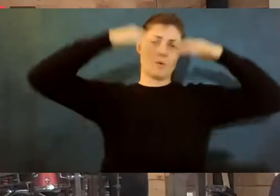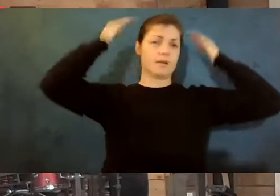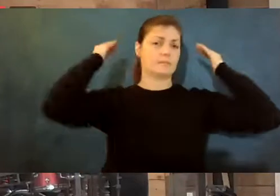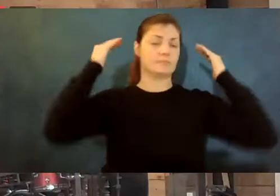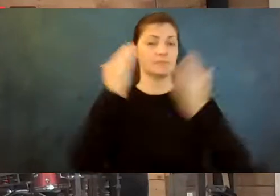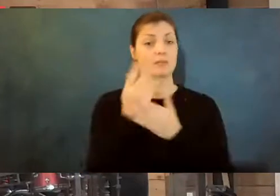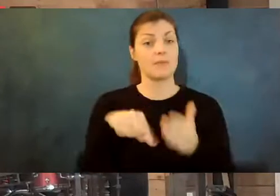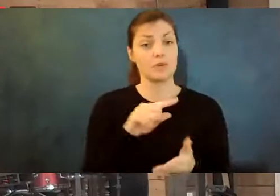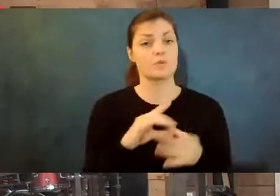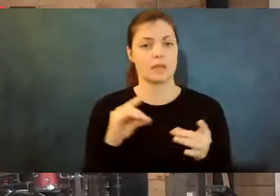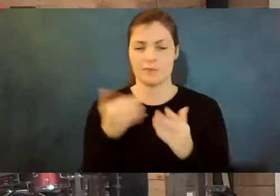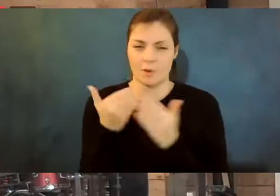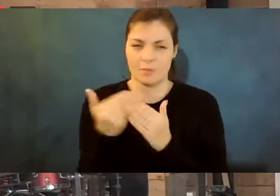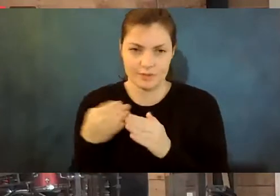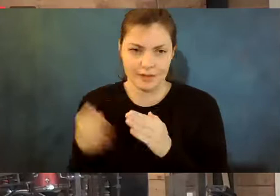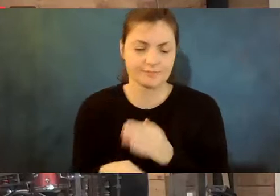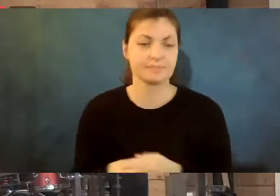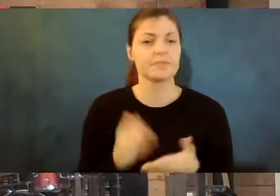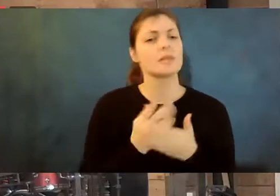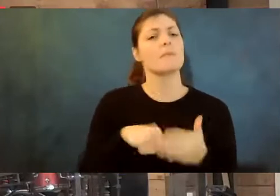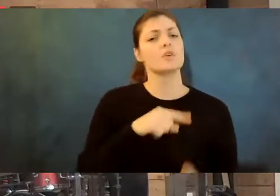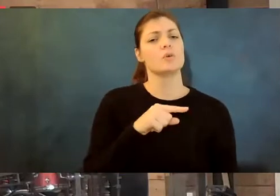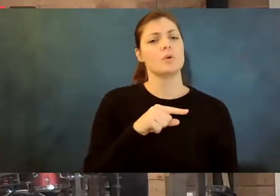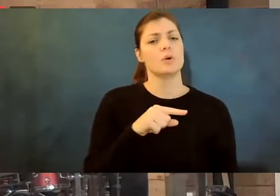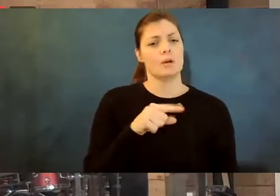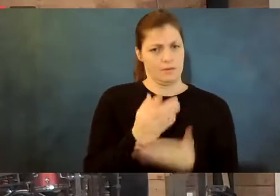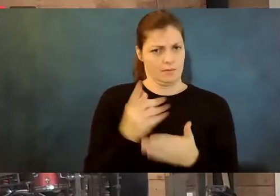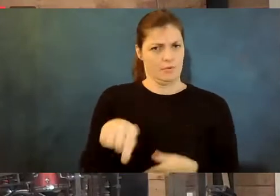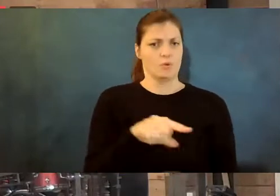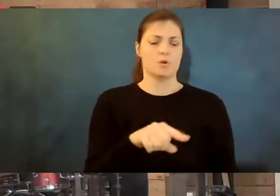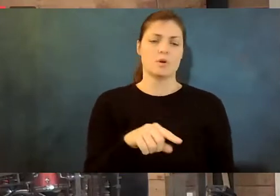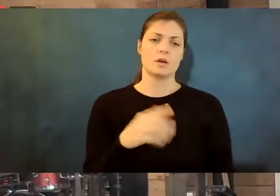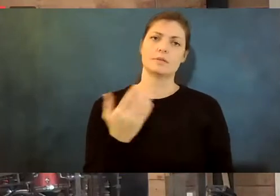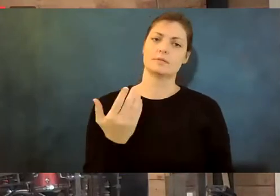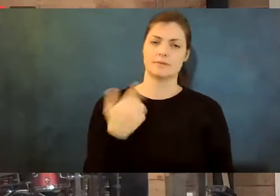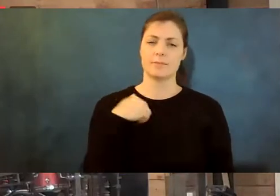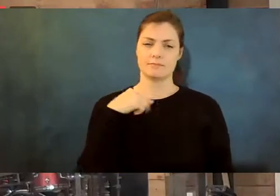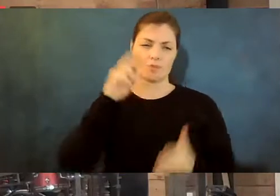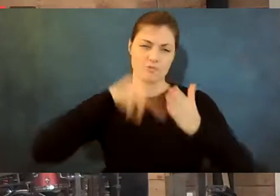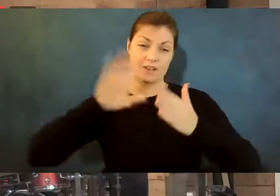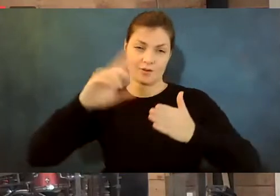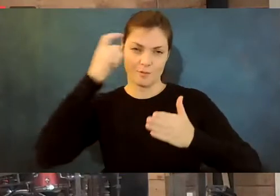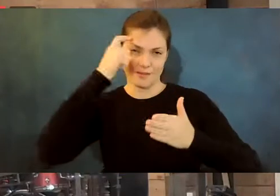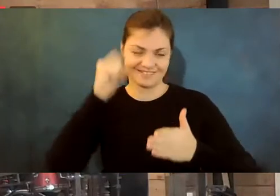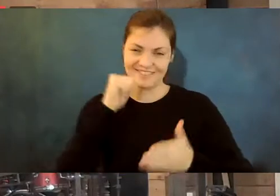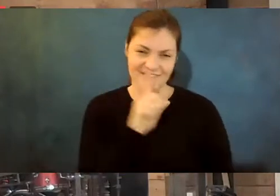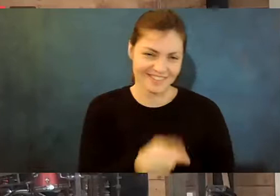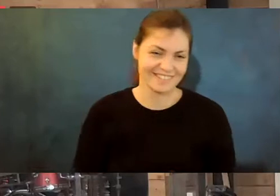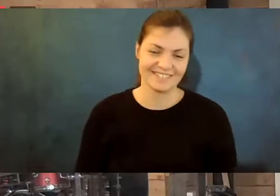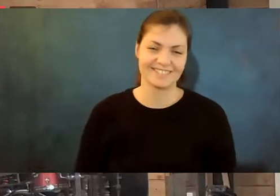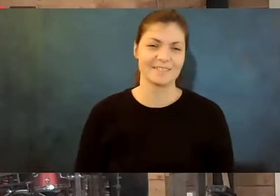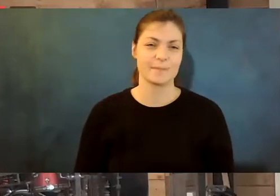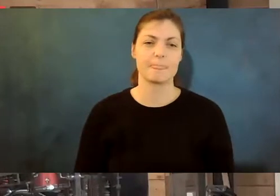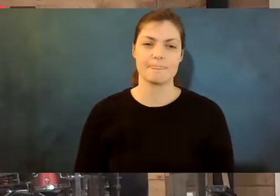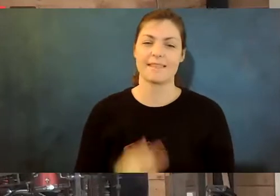some of you say, and we're almost done, but some of you say in your mind, I'm reading some of your minds, not really, but